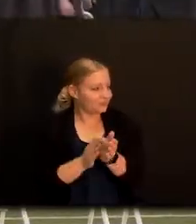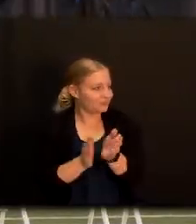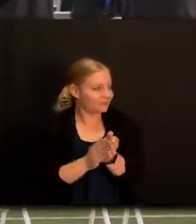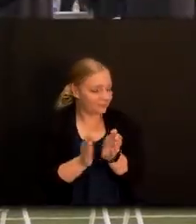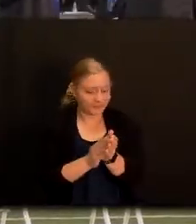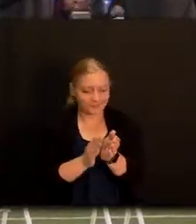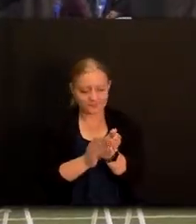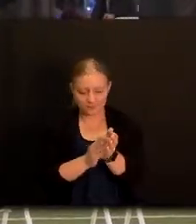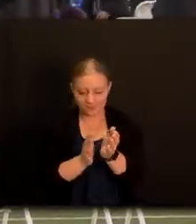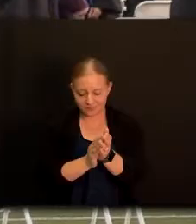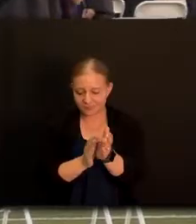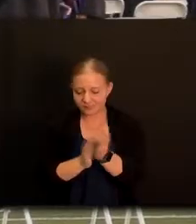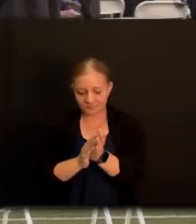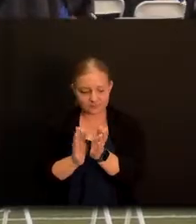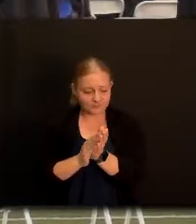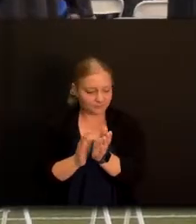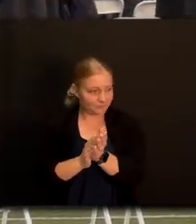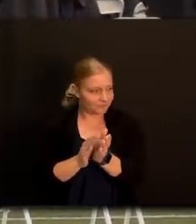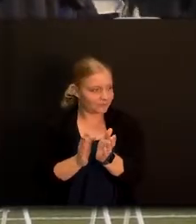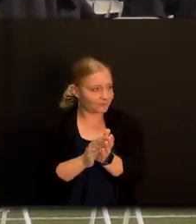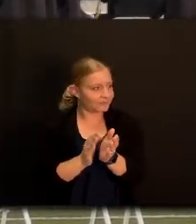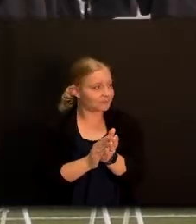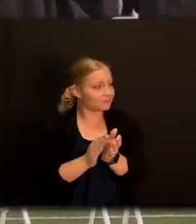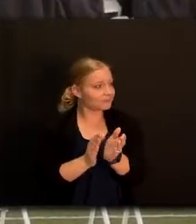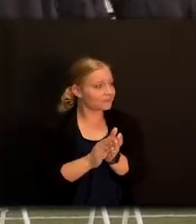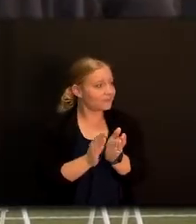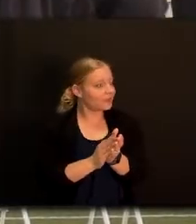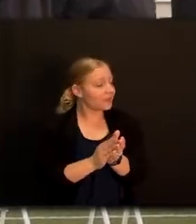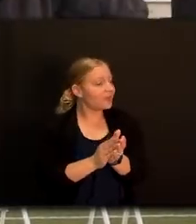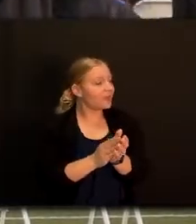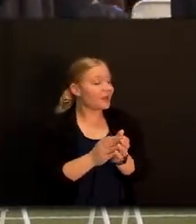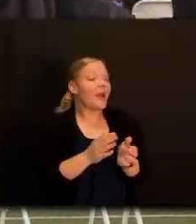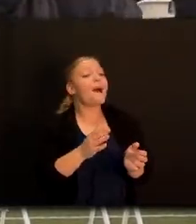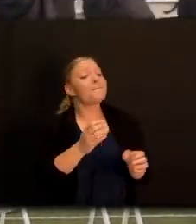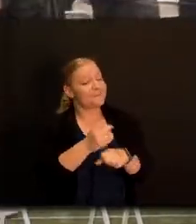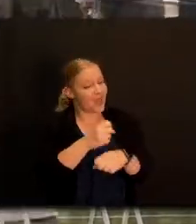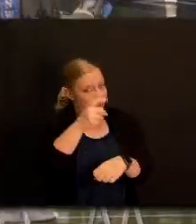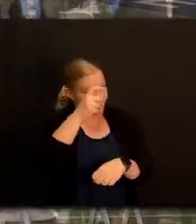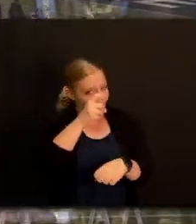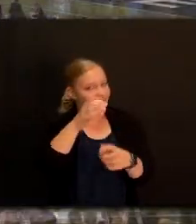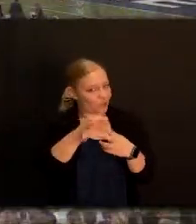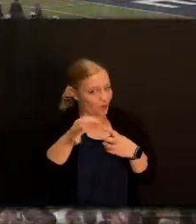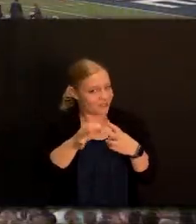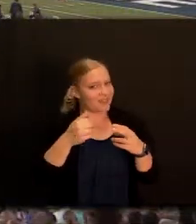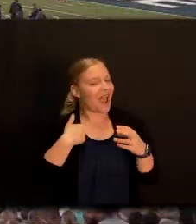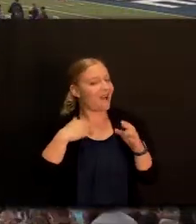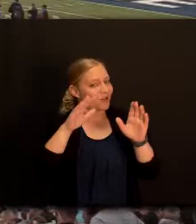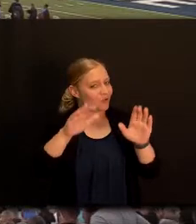Remember to make those wise choices and have a great evening.